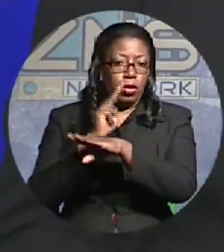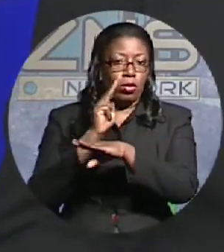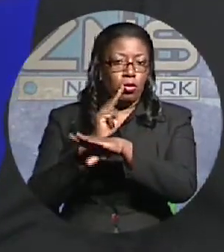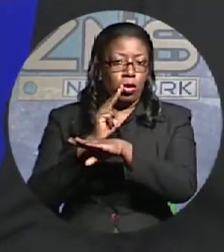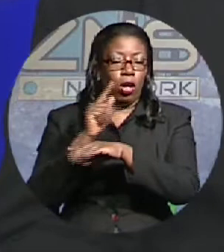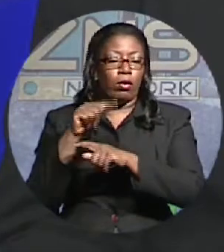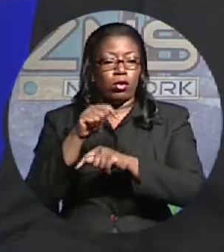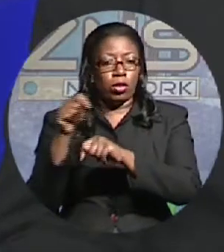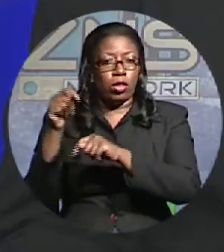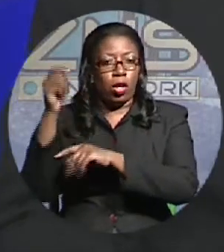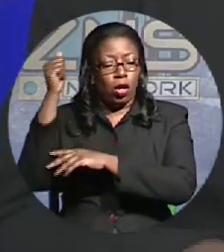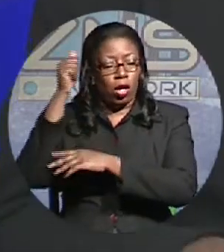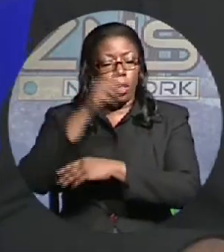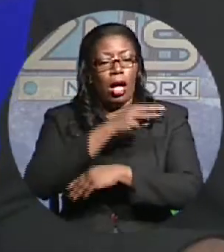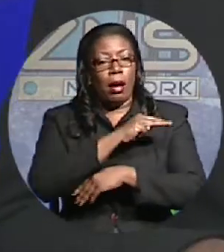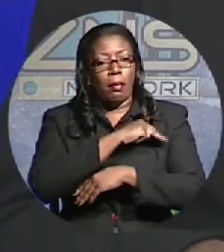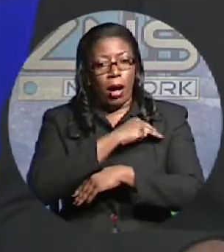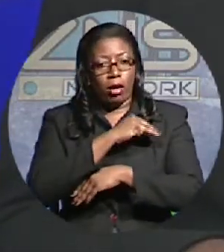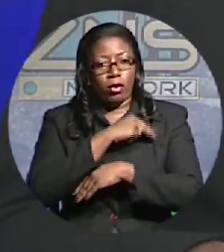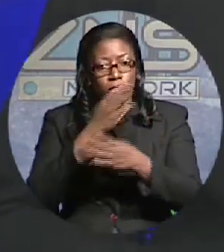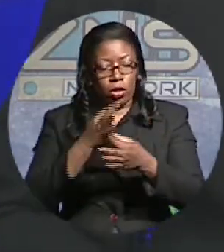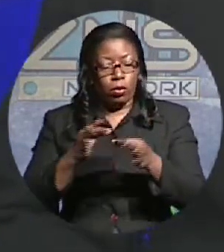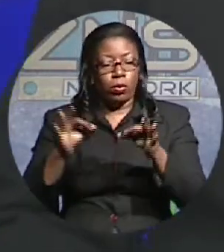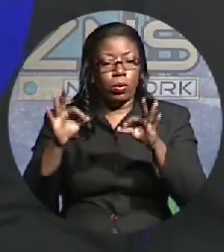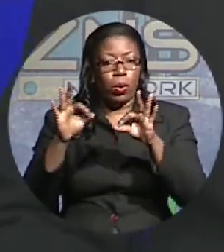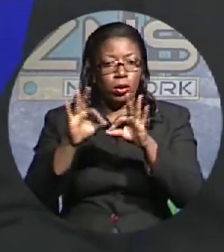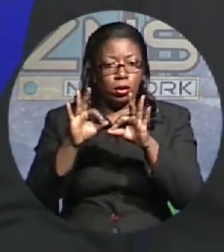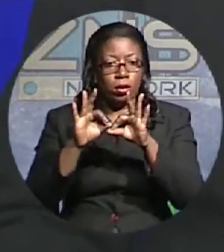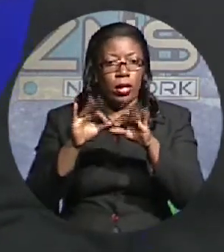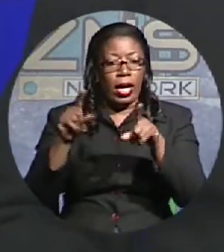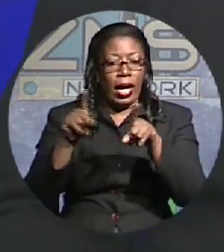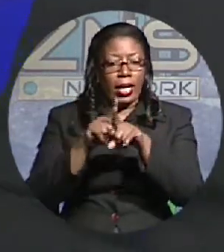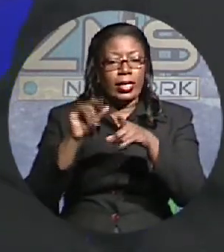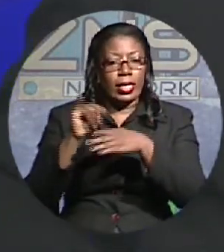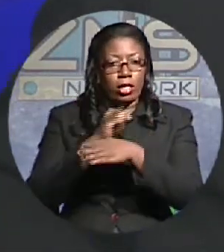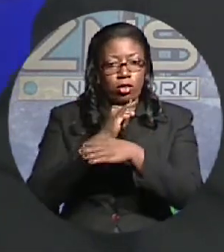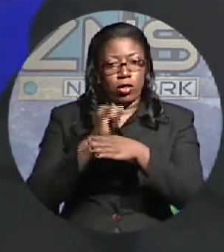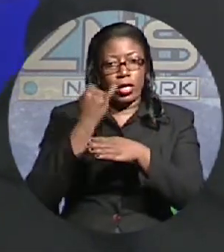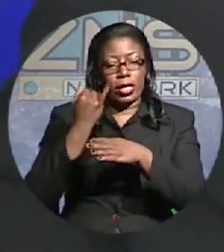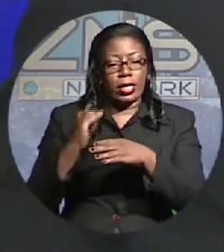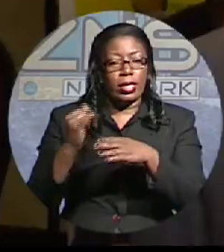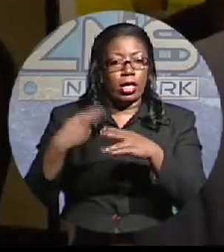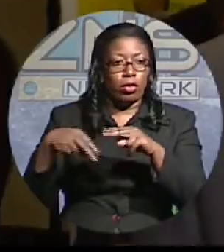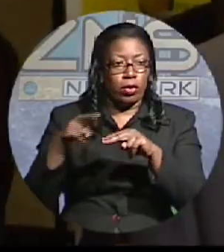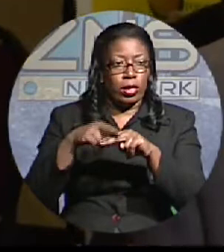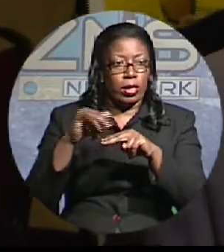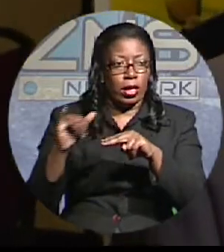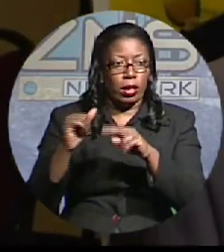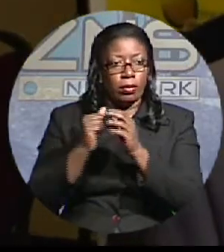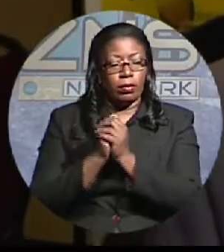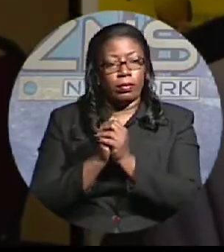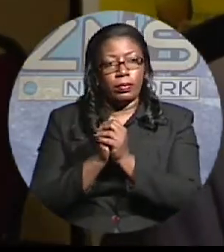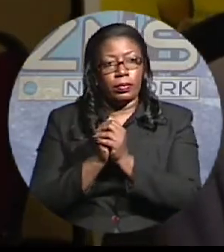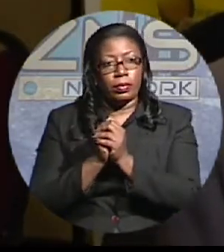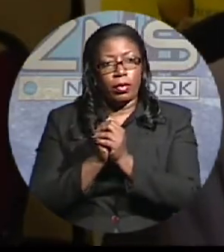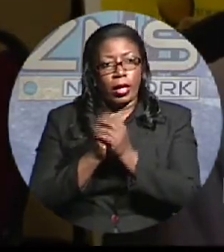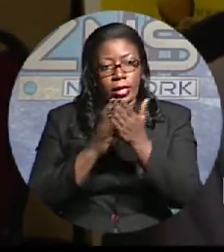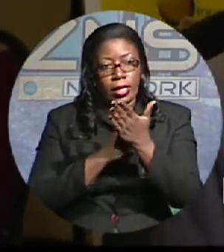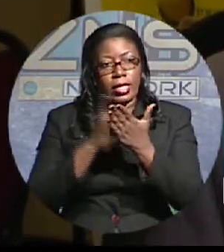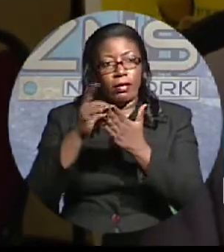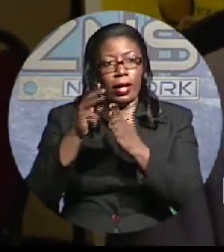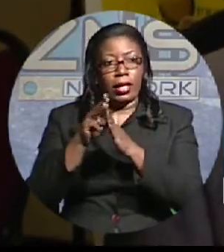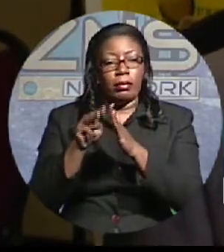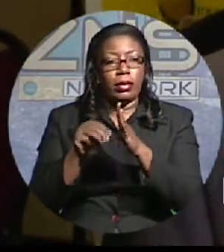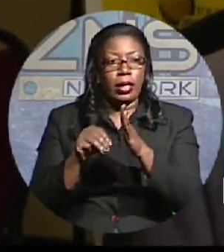Earlston McPhee, says it's a critical undertaking, especially as the industry is growing. This sustainable development, as